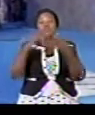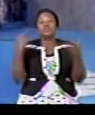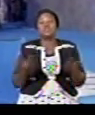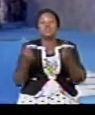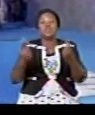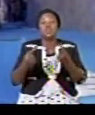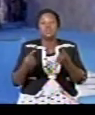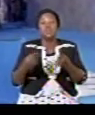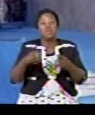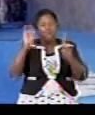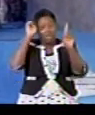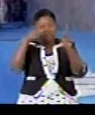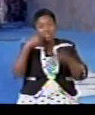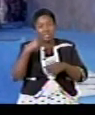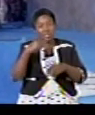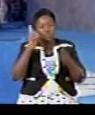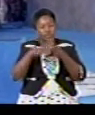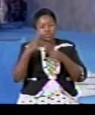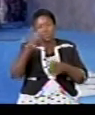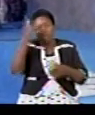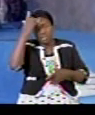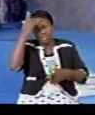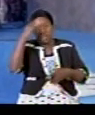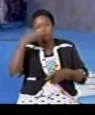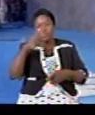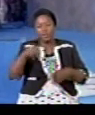He says to the sick of the